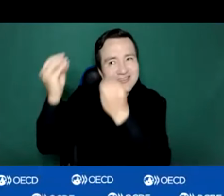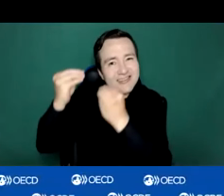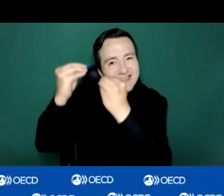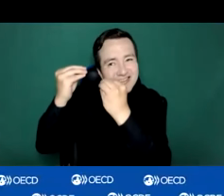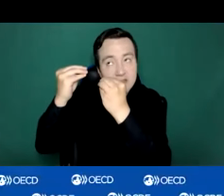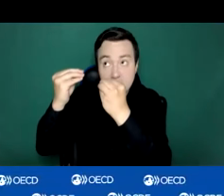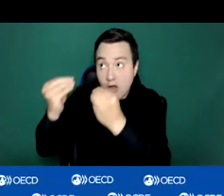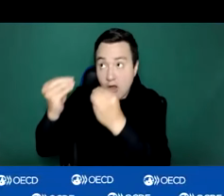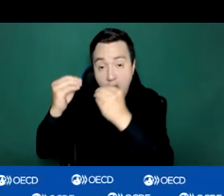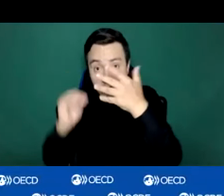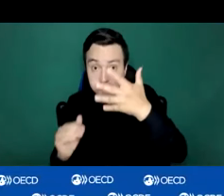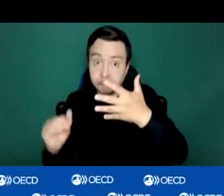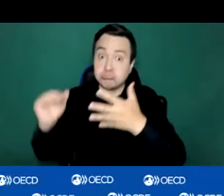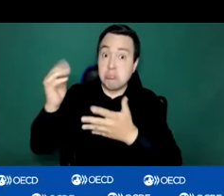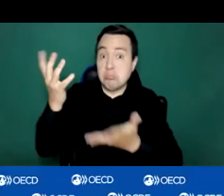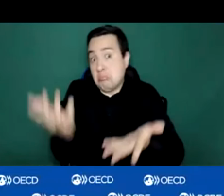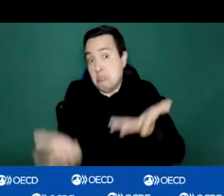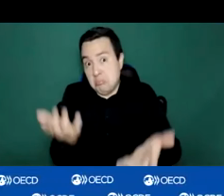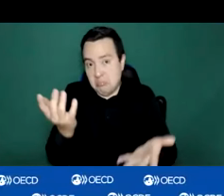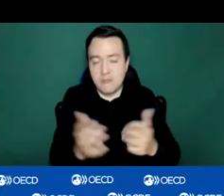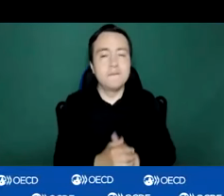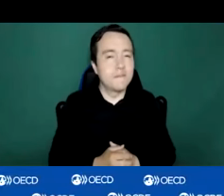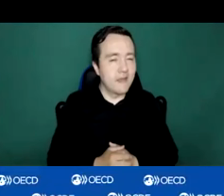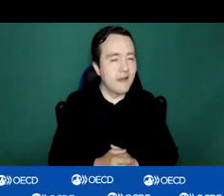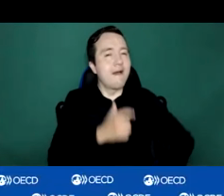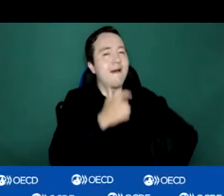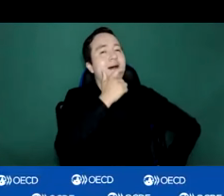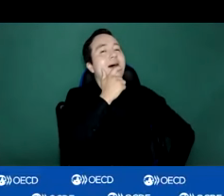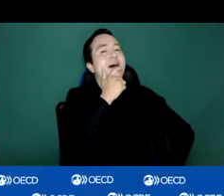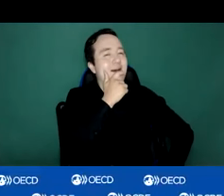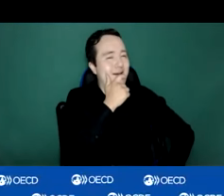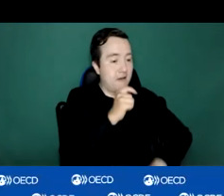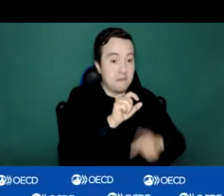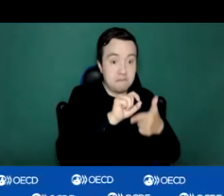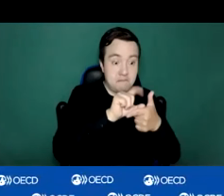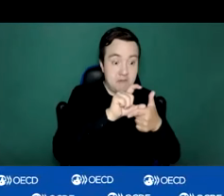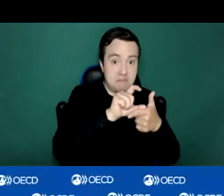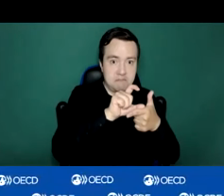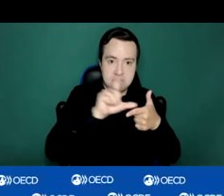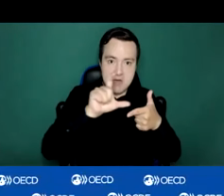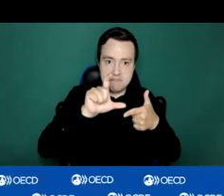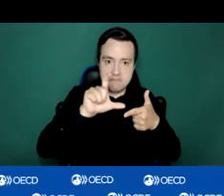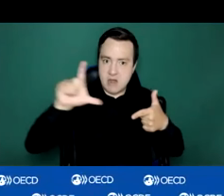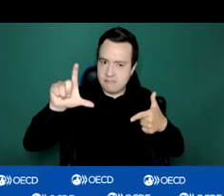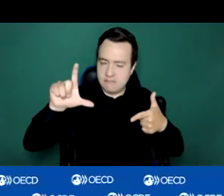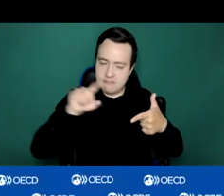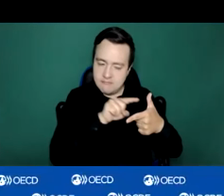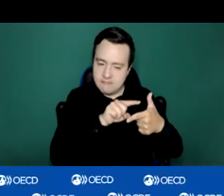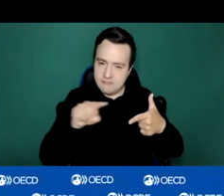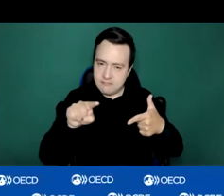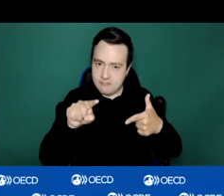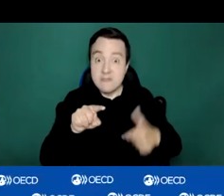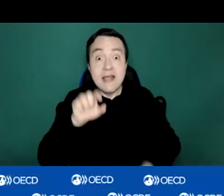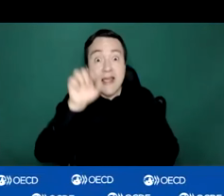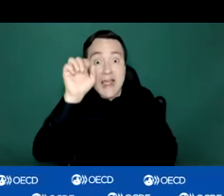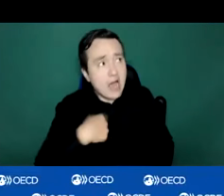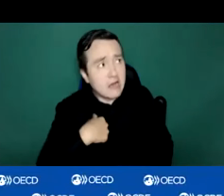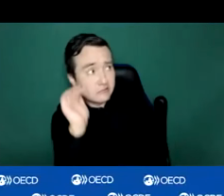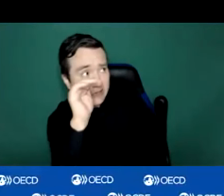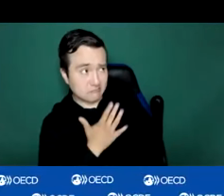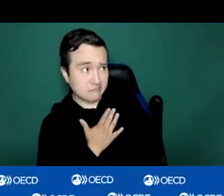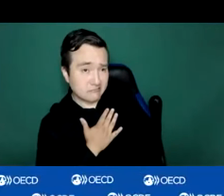differences in access to actually get an appointment in primary care are not that high, but this hides the issue of equity that's